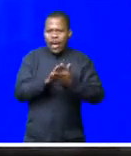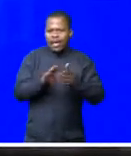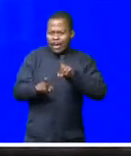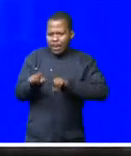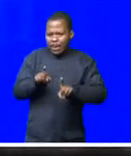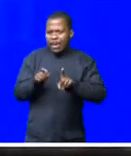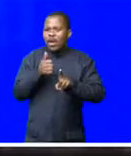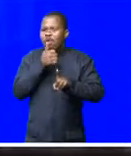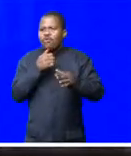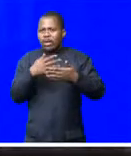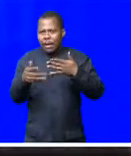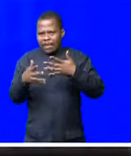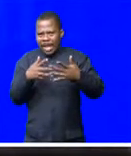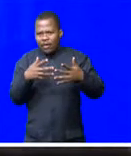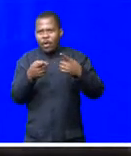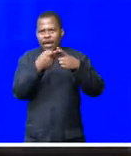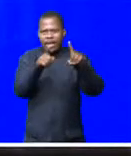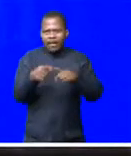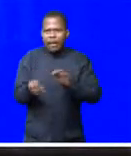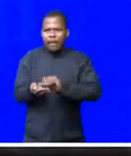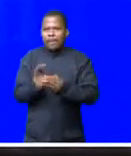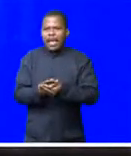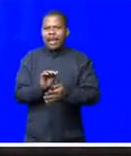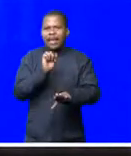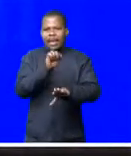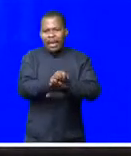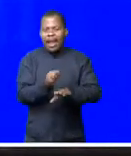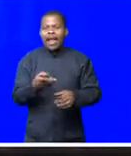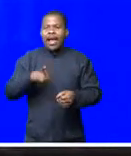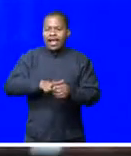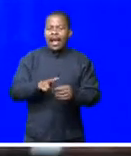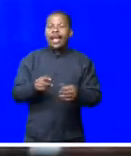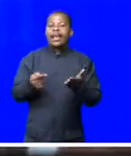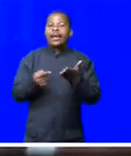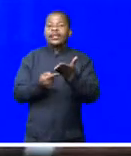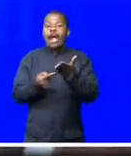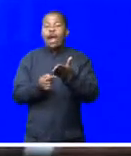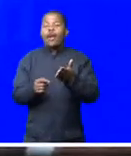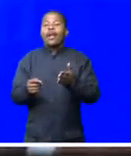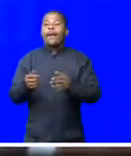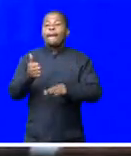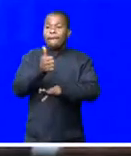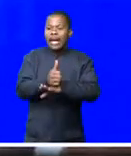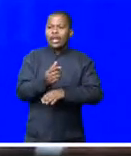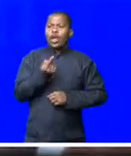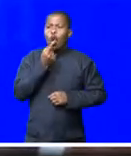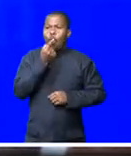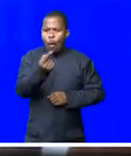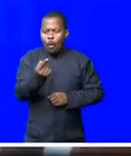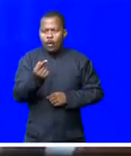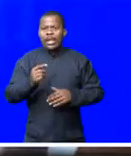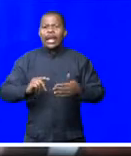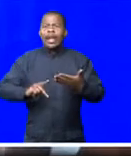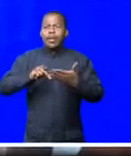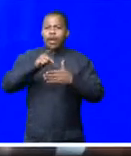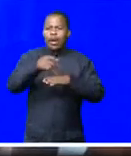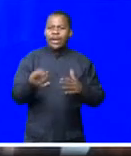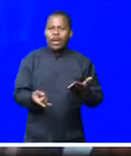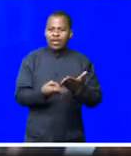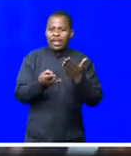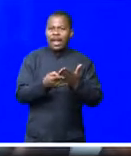ekhathini nabomake labathengisake donake tibi. Meya welidolobha lakumathapha alise Russo uthi lolu hlelo lutawudlala